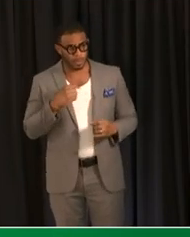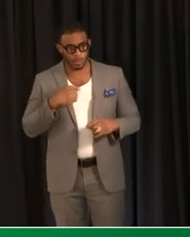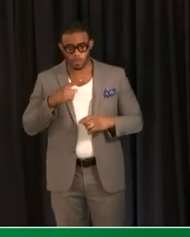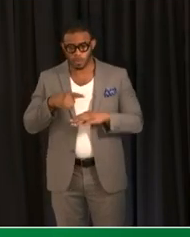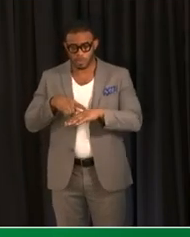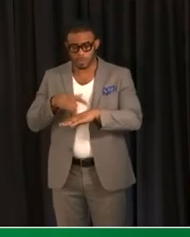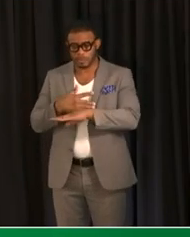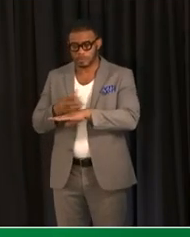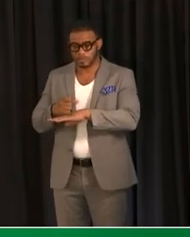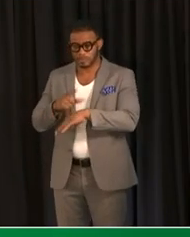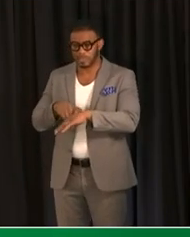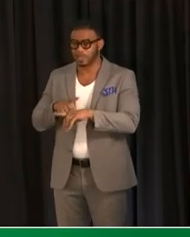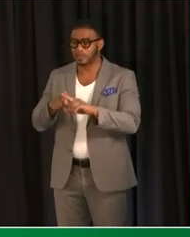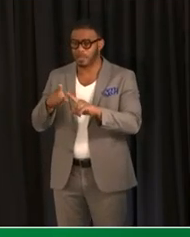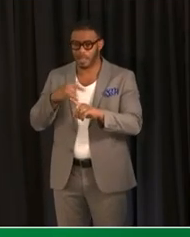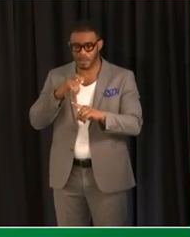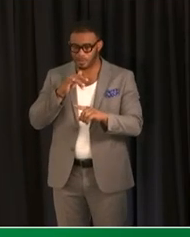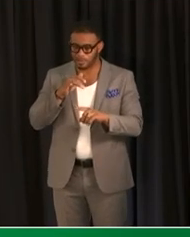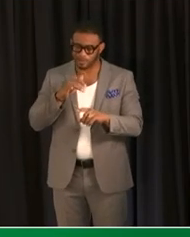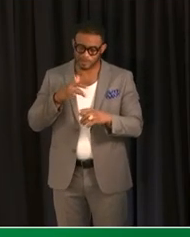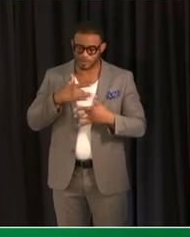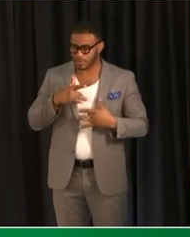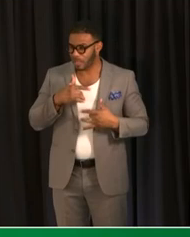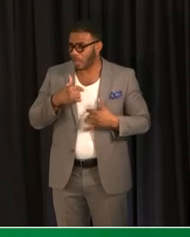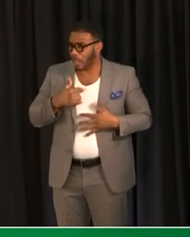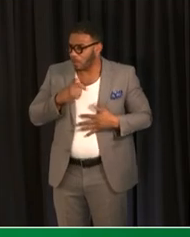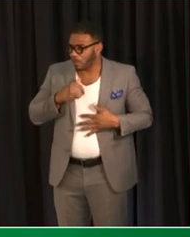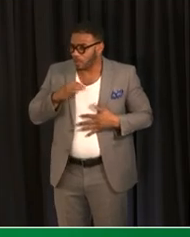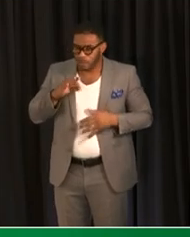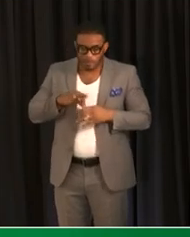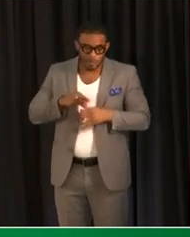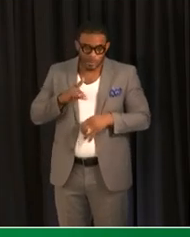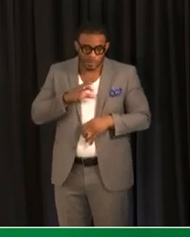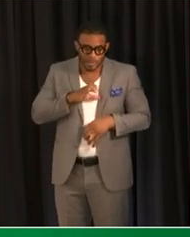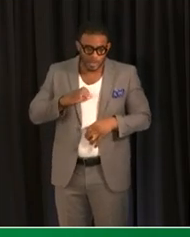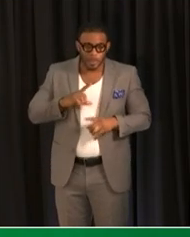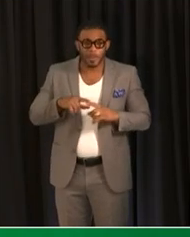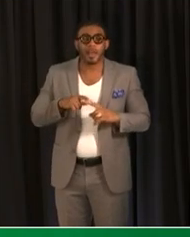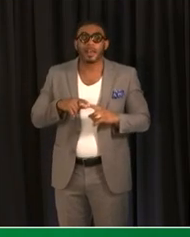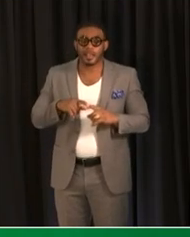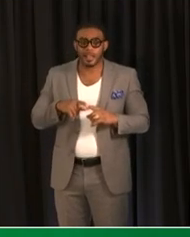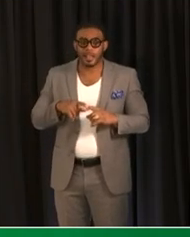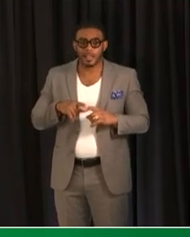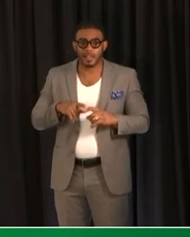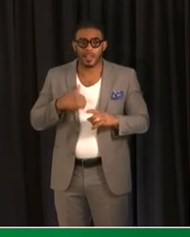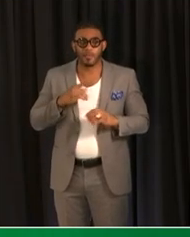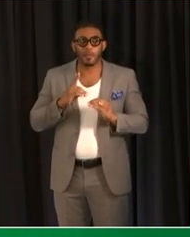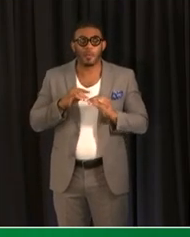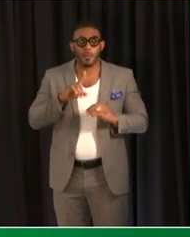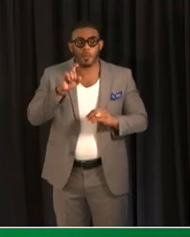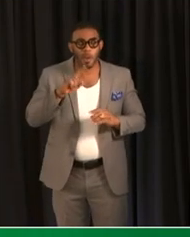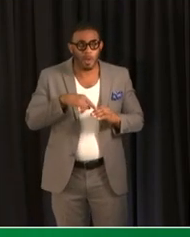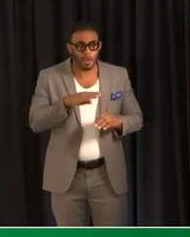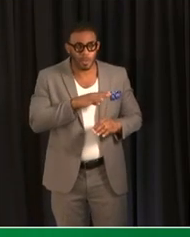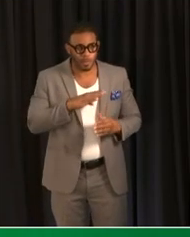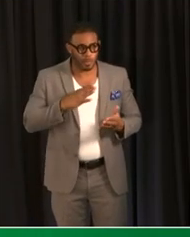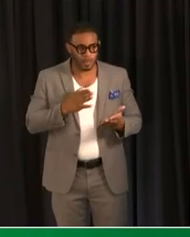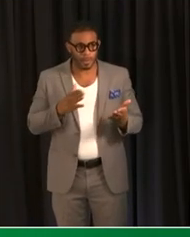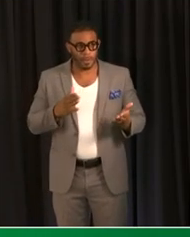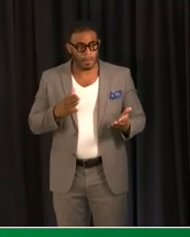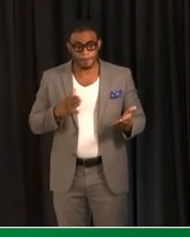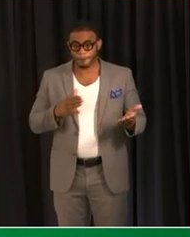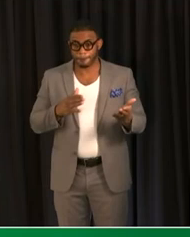So we're running short on time, but I don't get to vote on the council, but I'll call a vote now. We have one more question on the